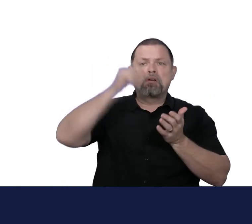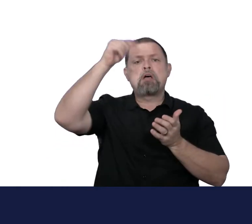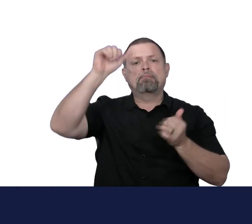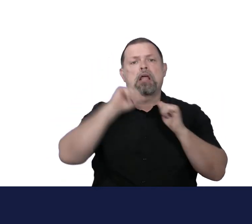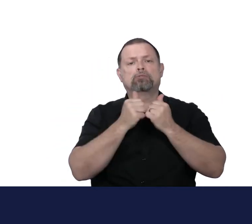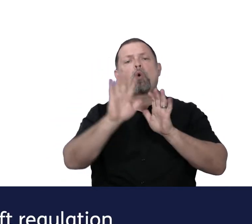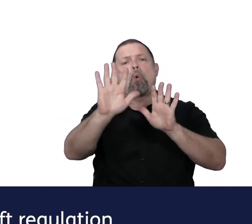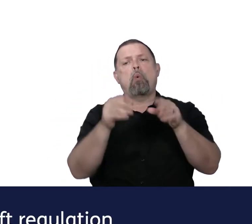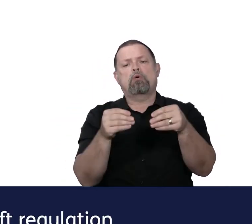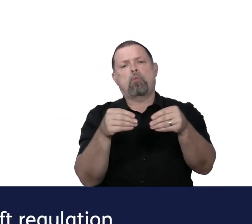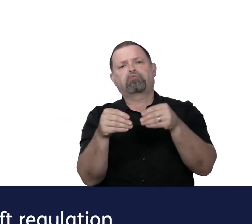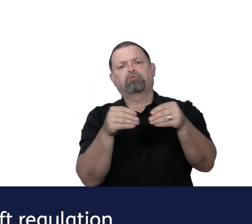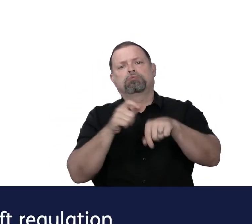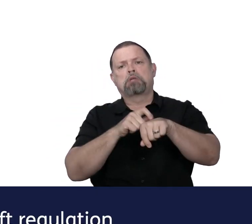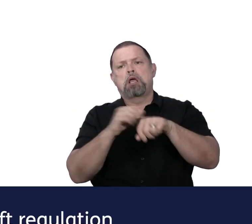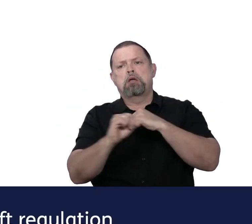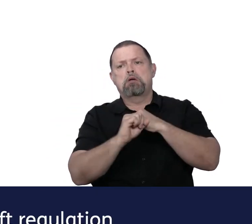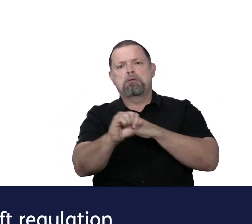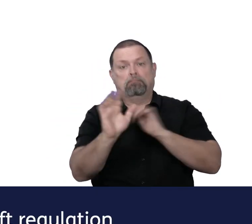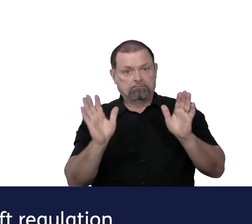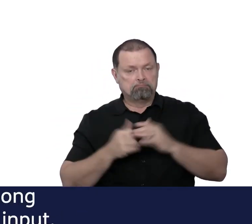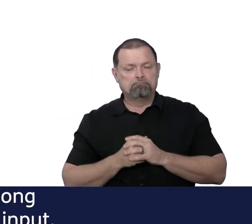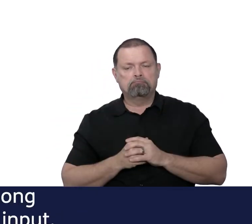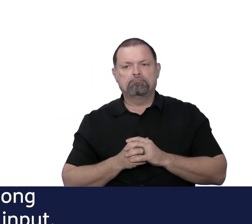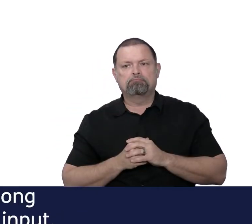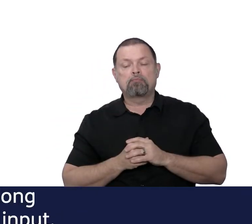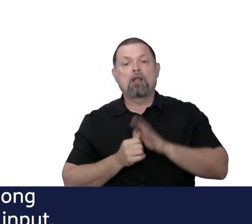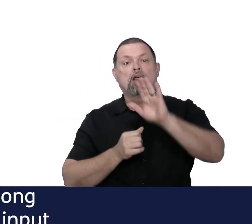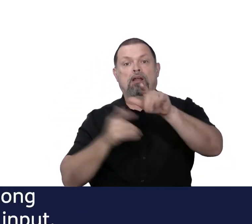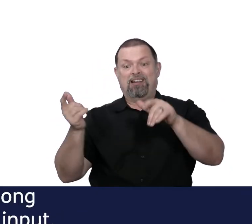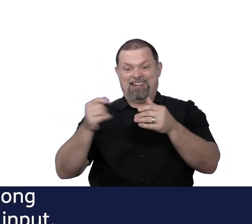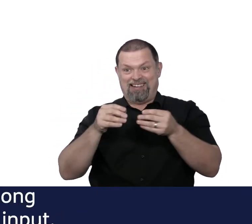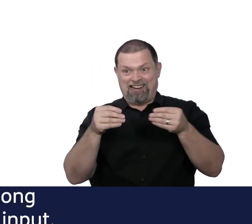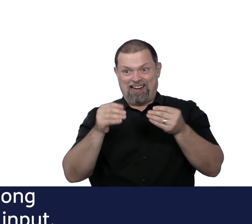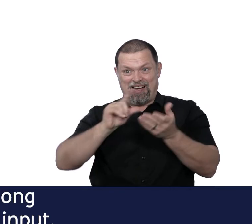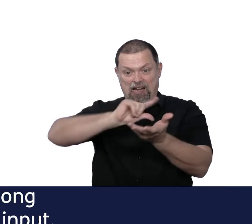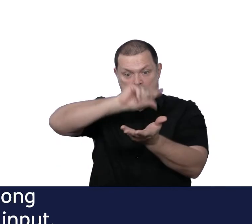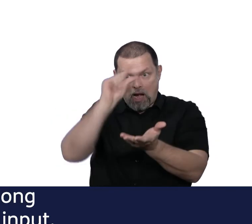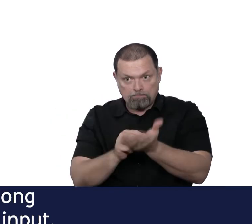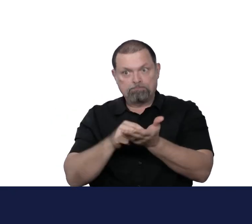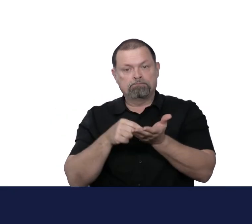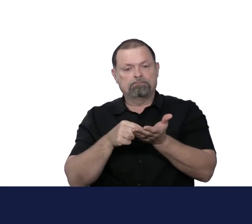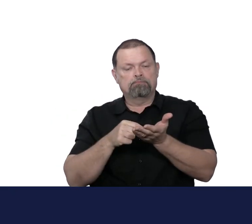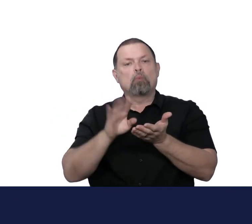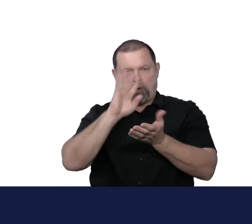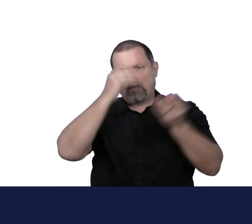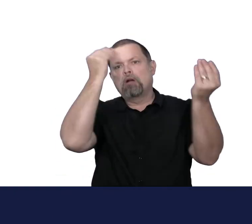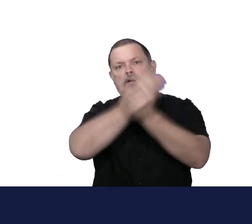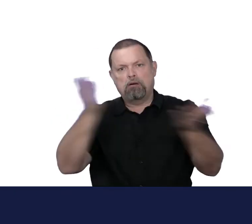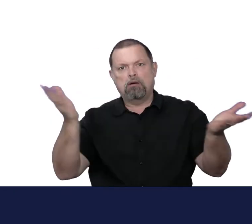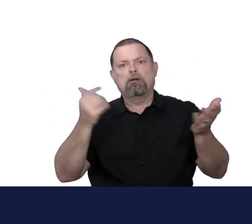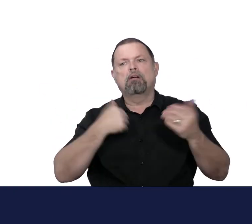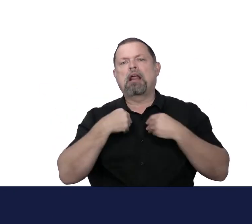time. When they publish the draft regulation, they will say how long people have to give input.